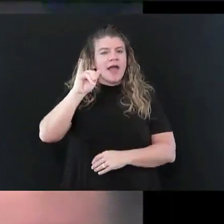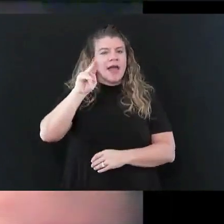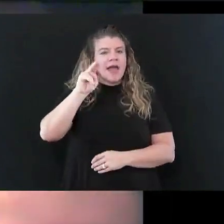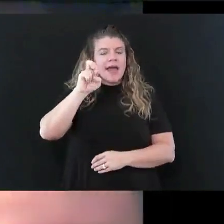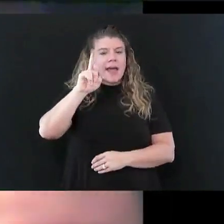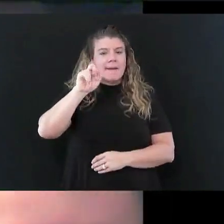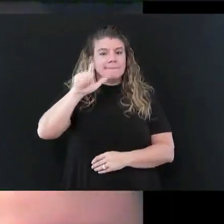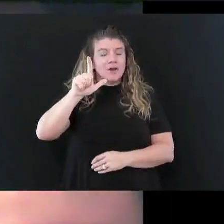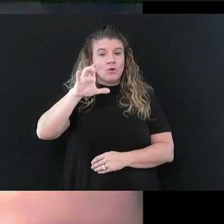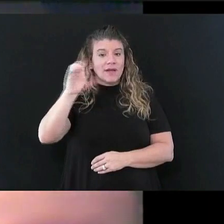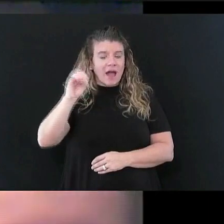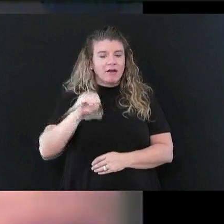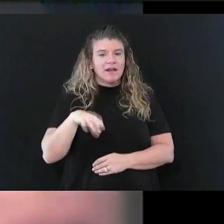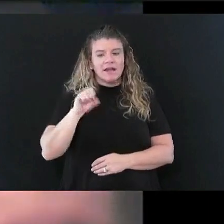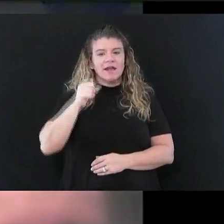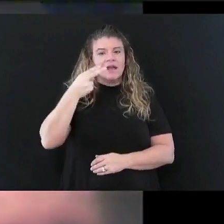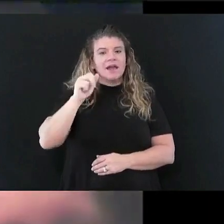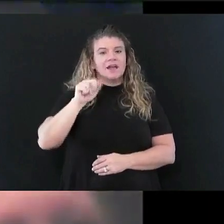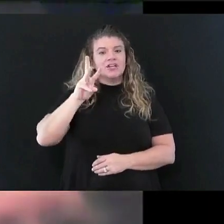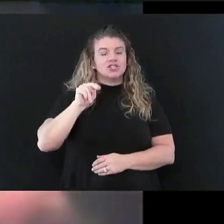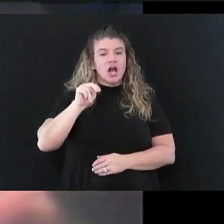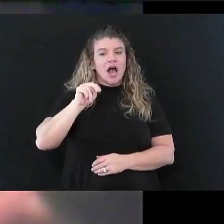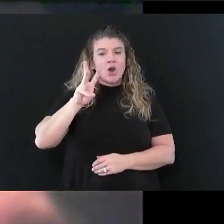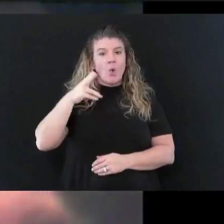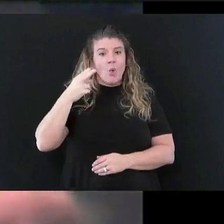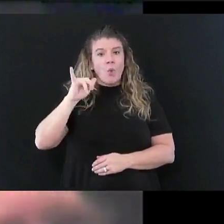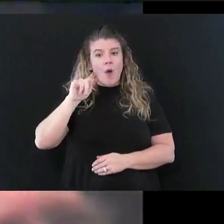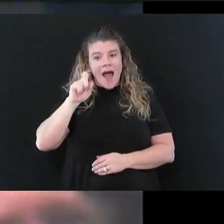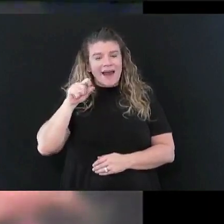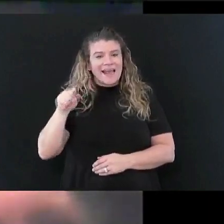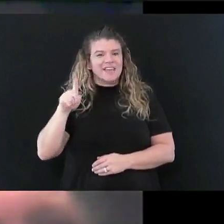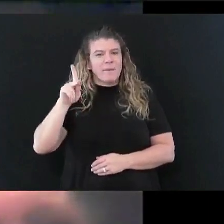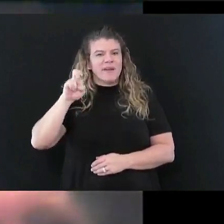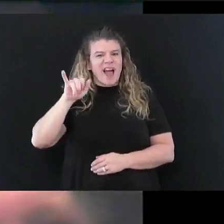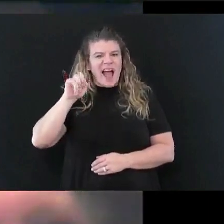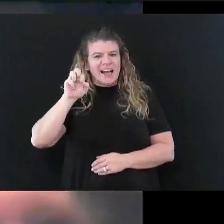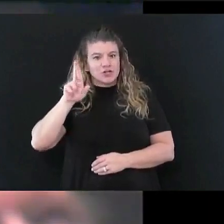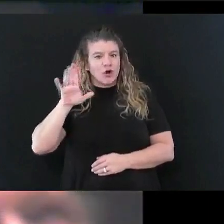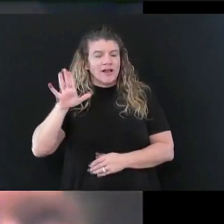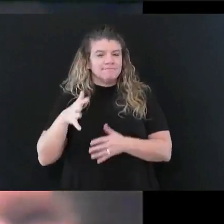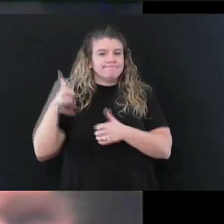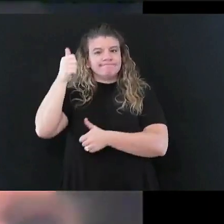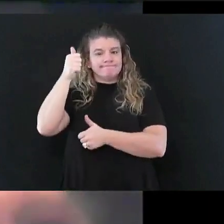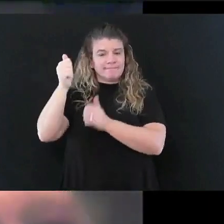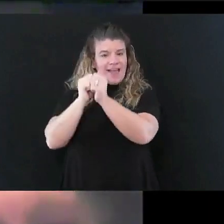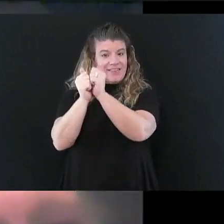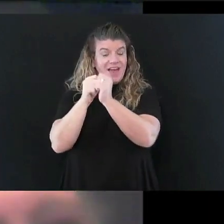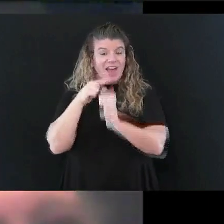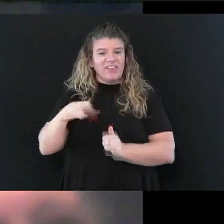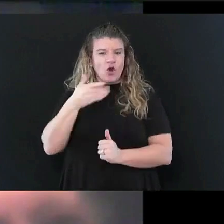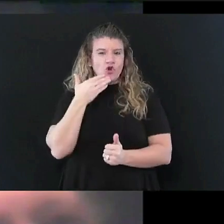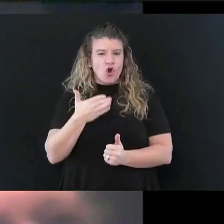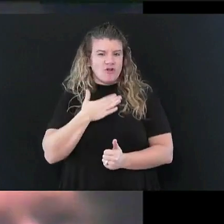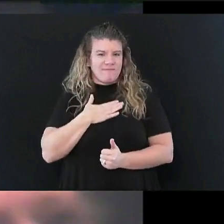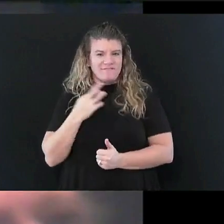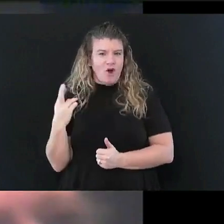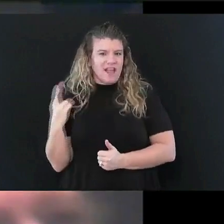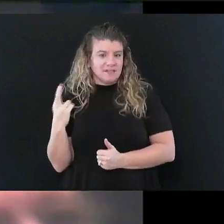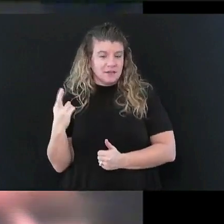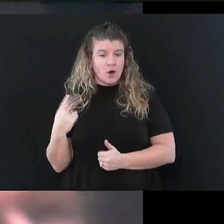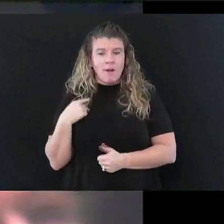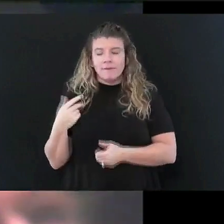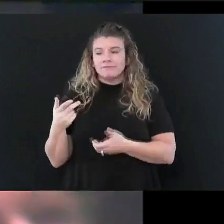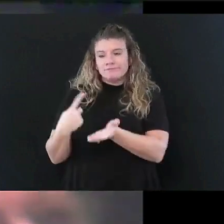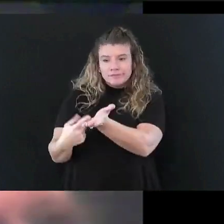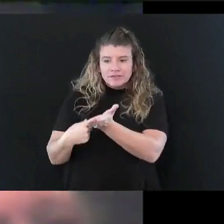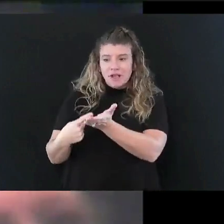is the athletic director at Kaiser. He's also a good friend. And I was wondering, is there any